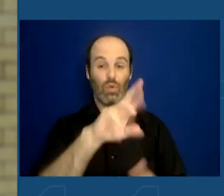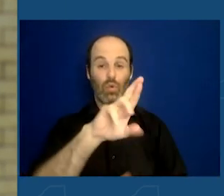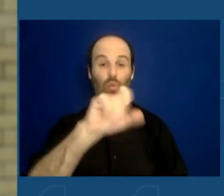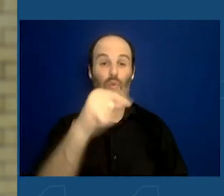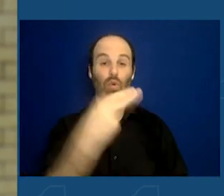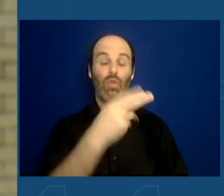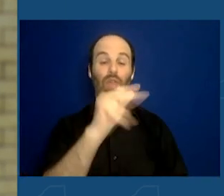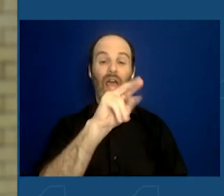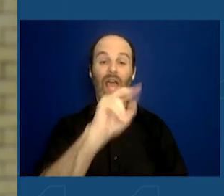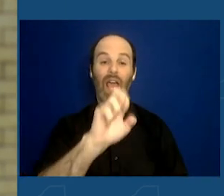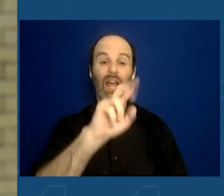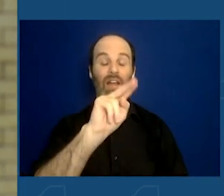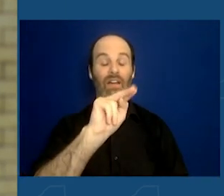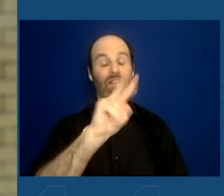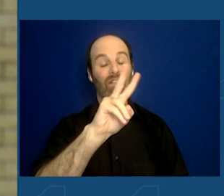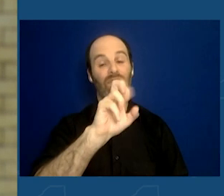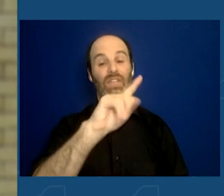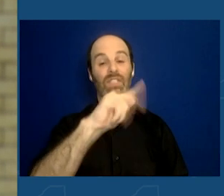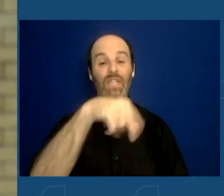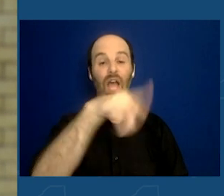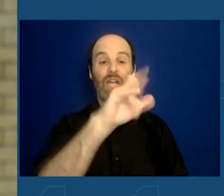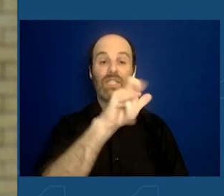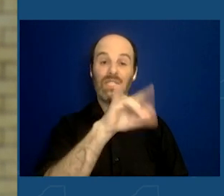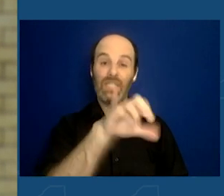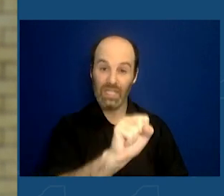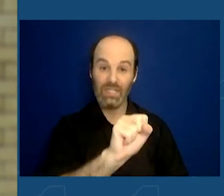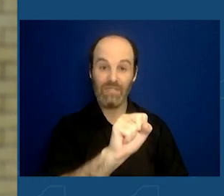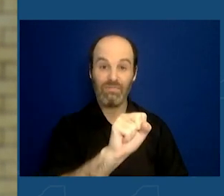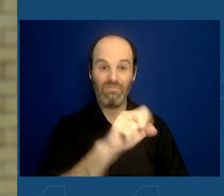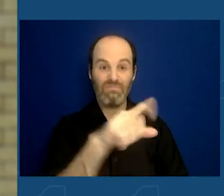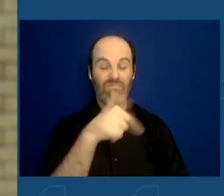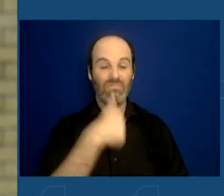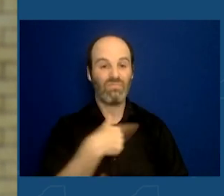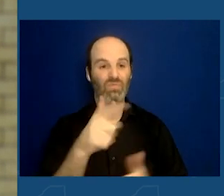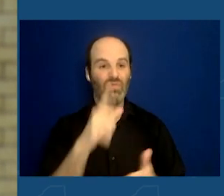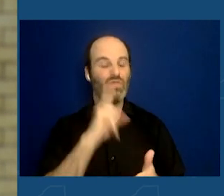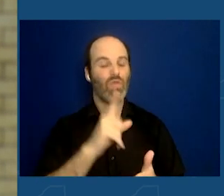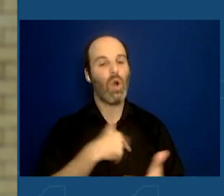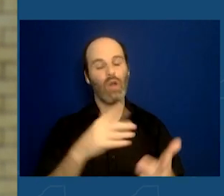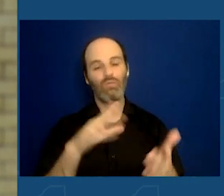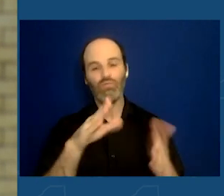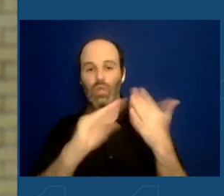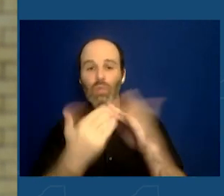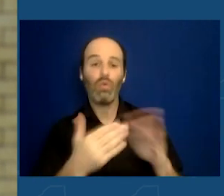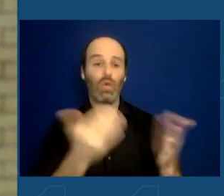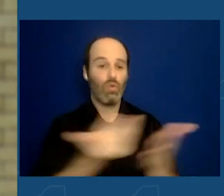the Commissioner of Homes and Community Renewal, and I want to thank her for her vision